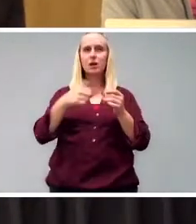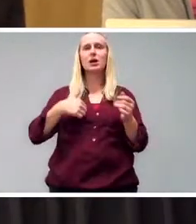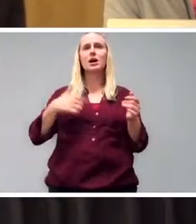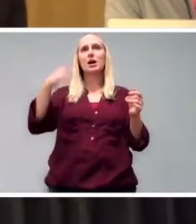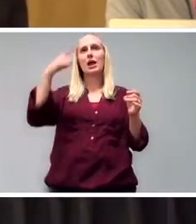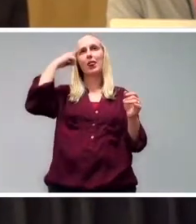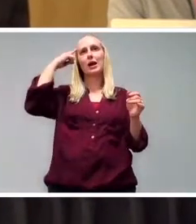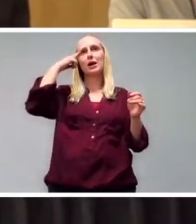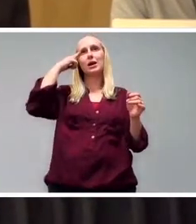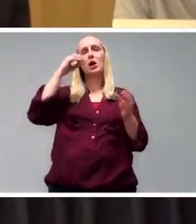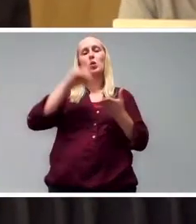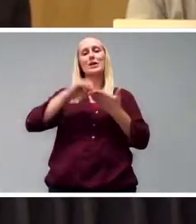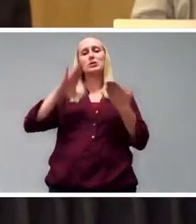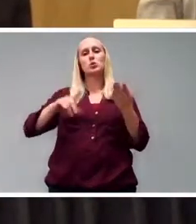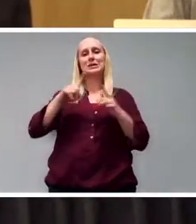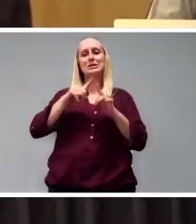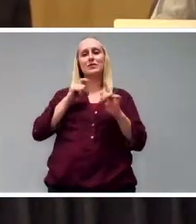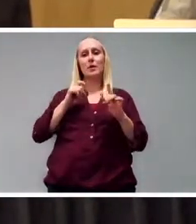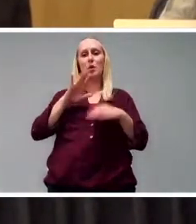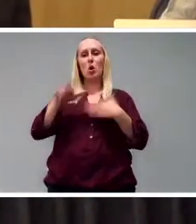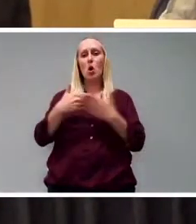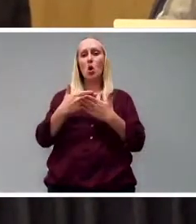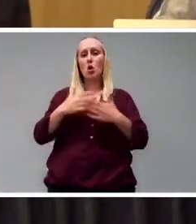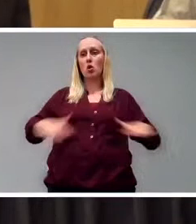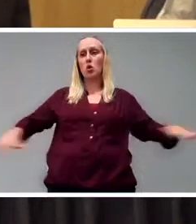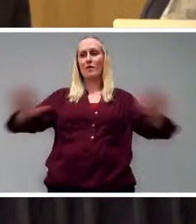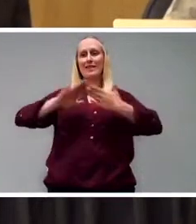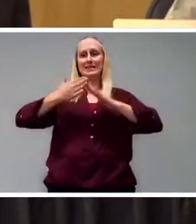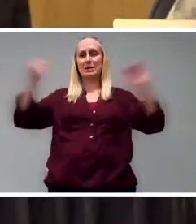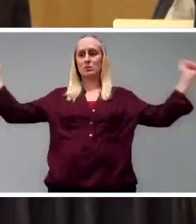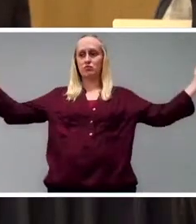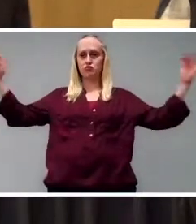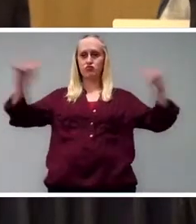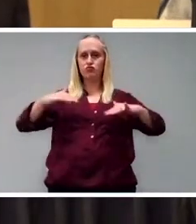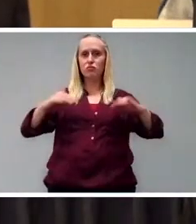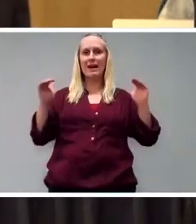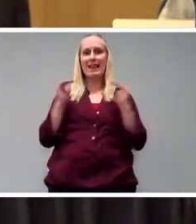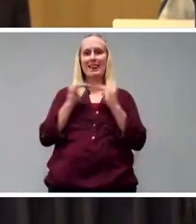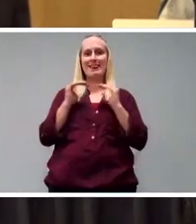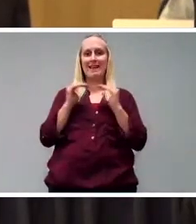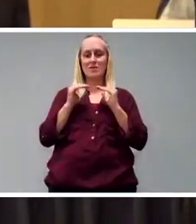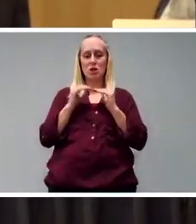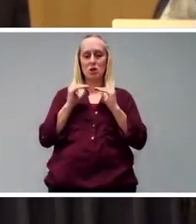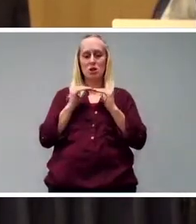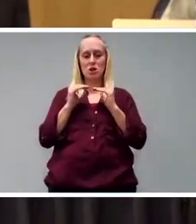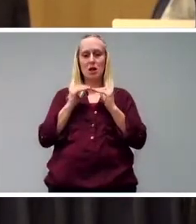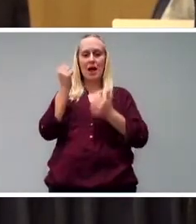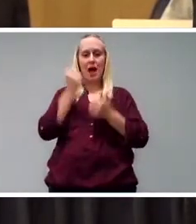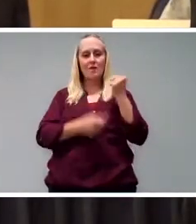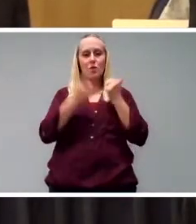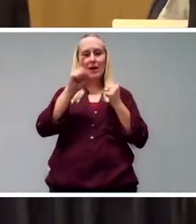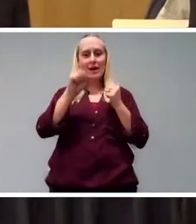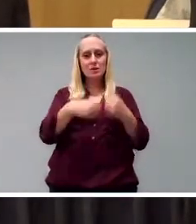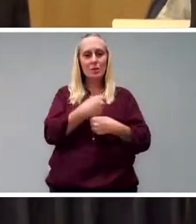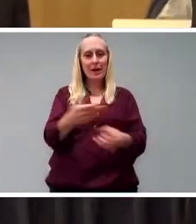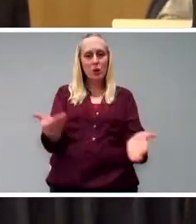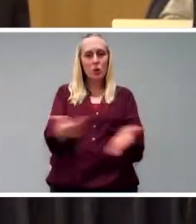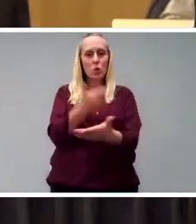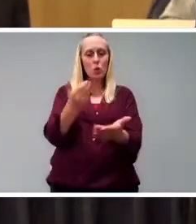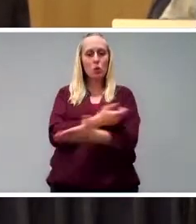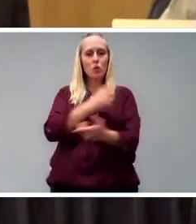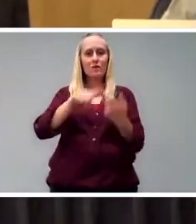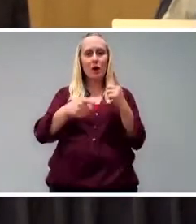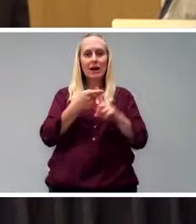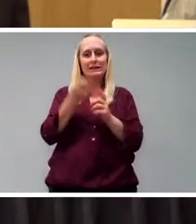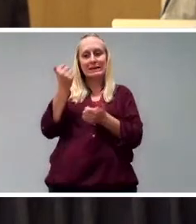from all over our cities, it's kind of a level playing field where everyone has to meet and make new friends because each student only knows a few people